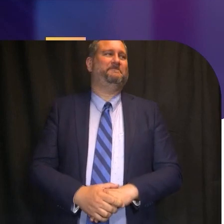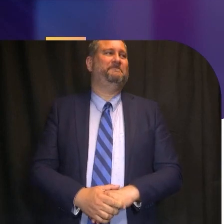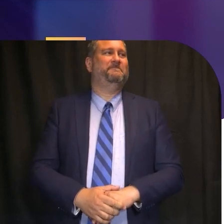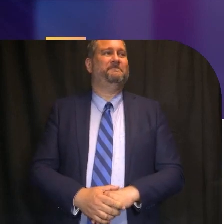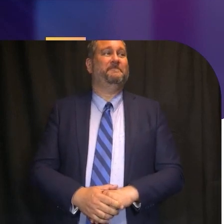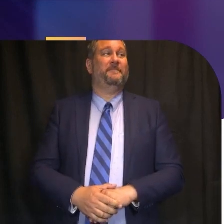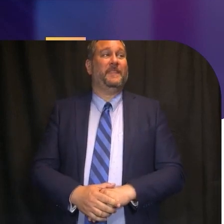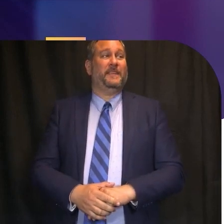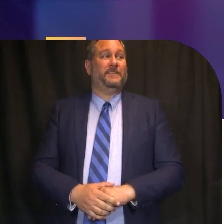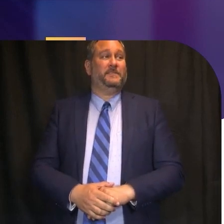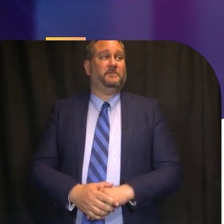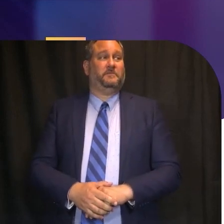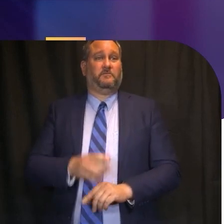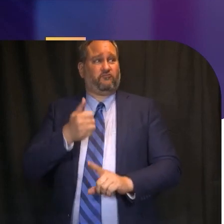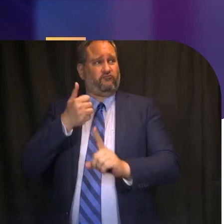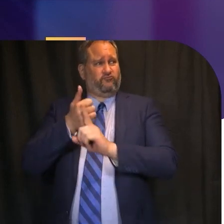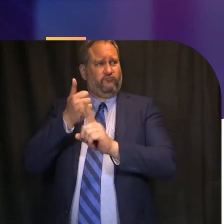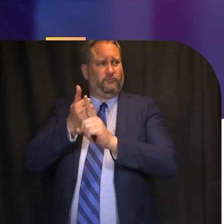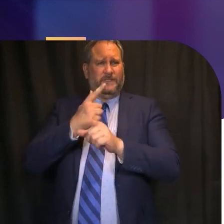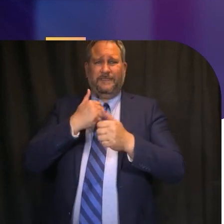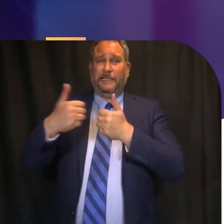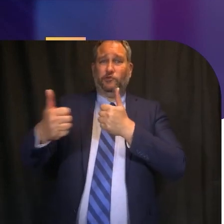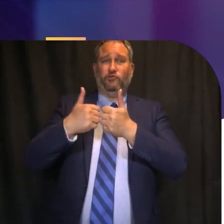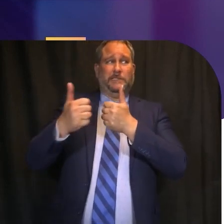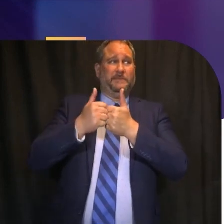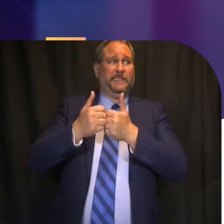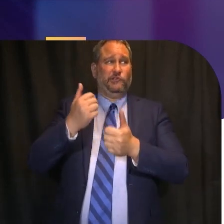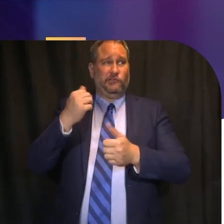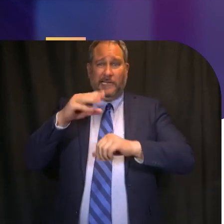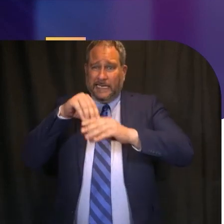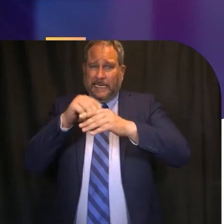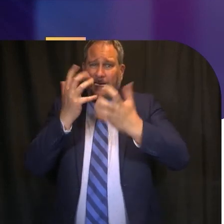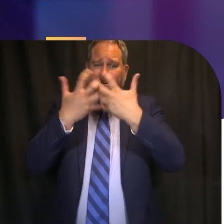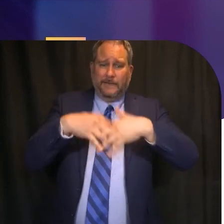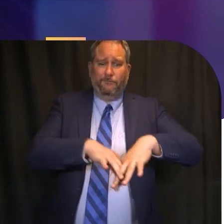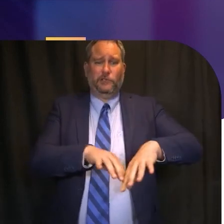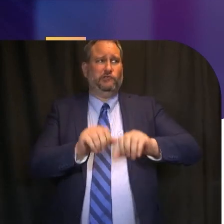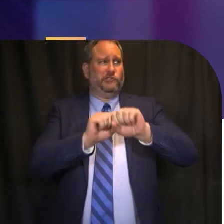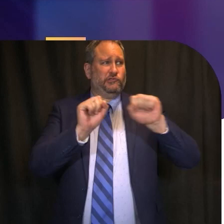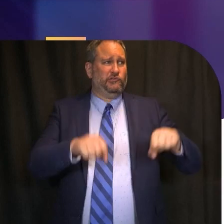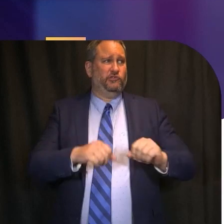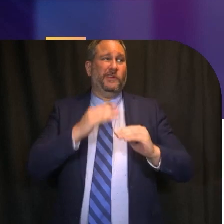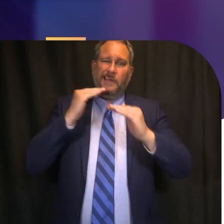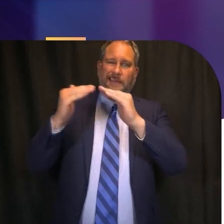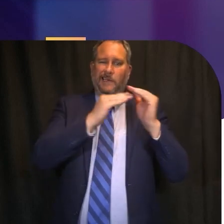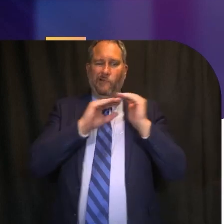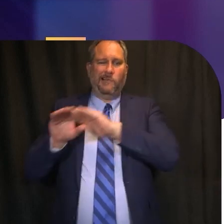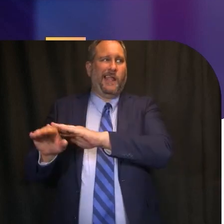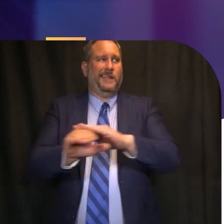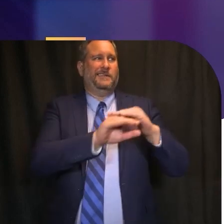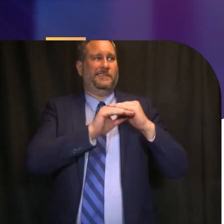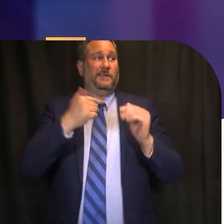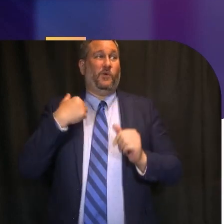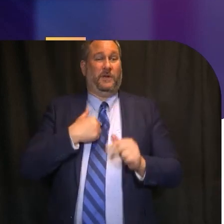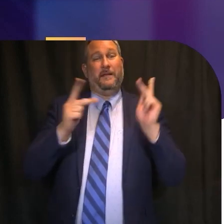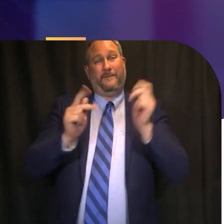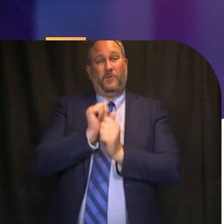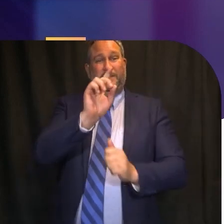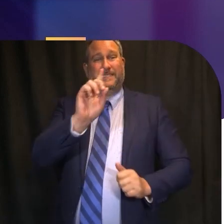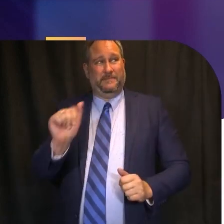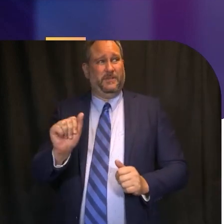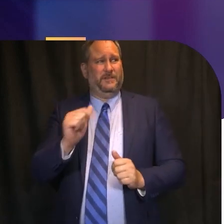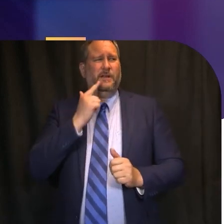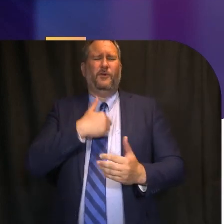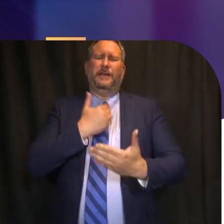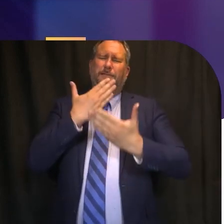step toward true equal access for people with disabilities, and we are grateful for it. Please welcome Secretary of the U.S.